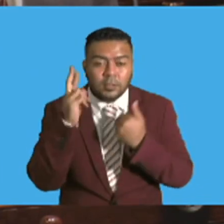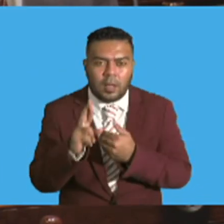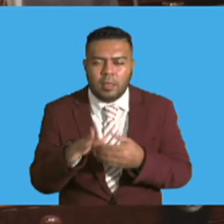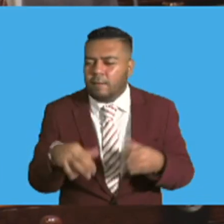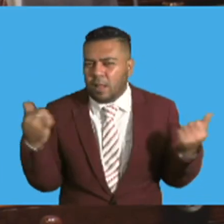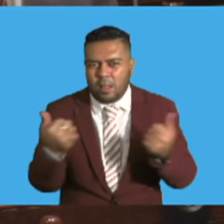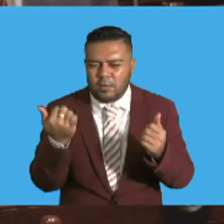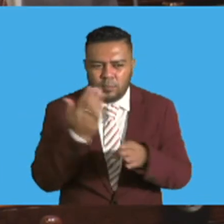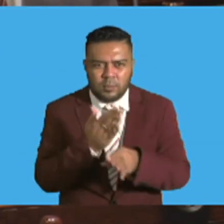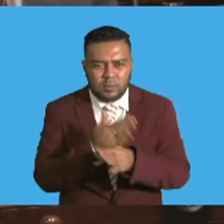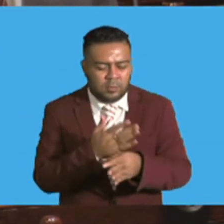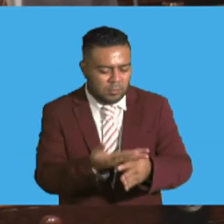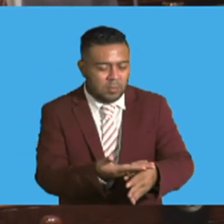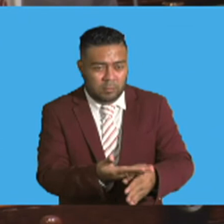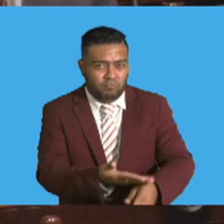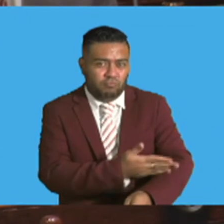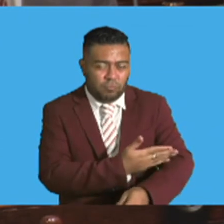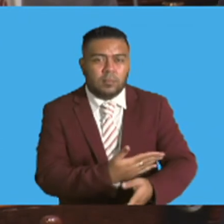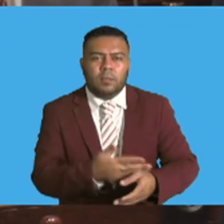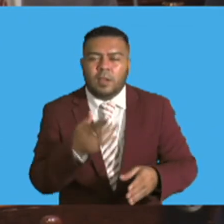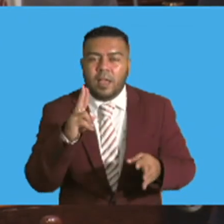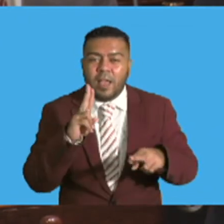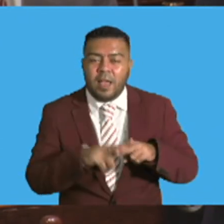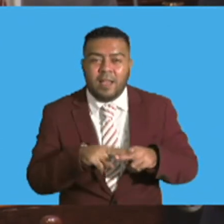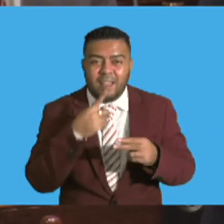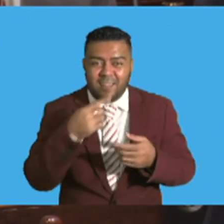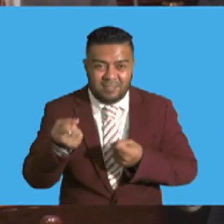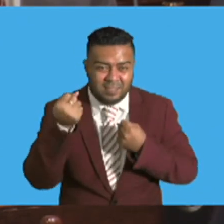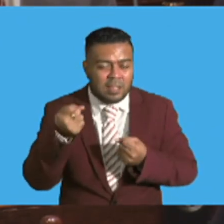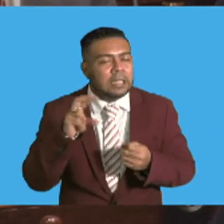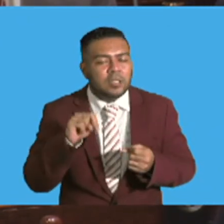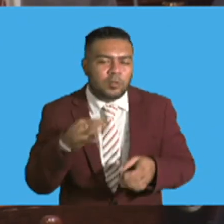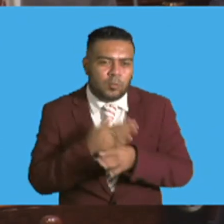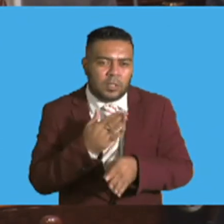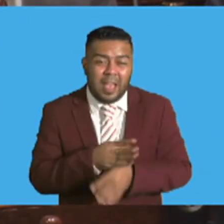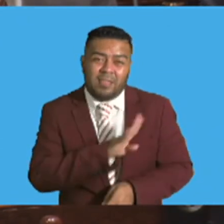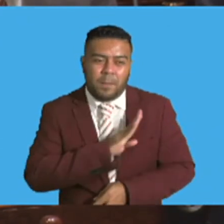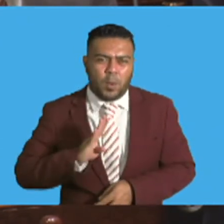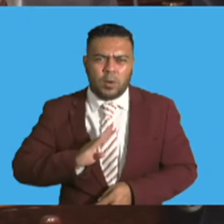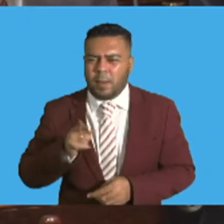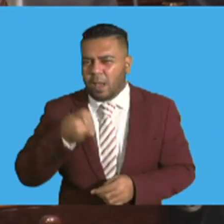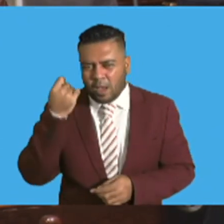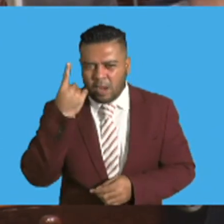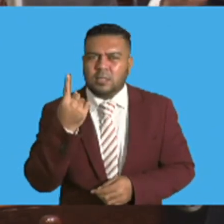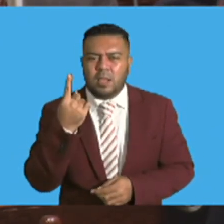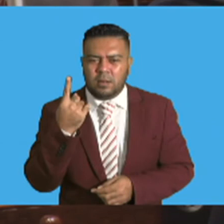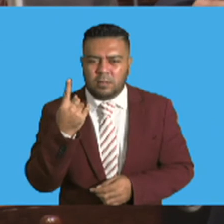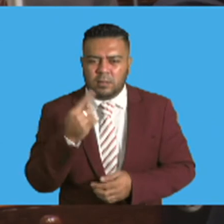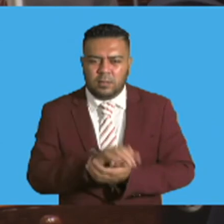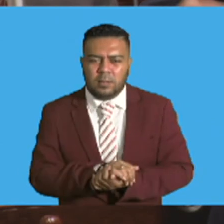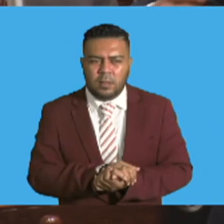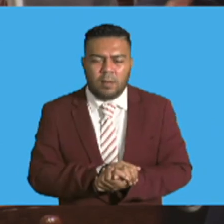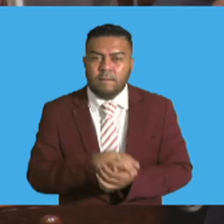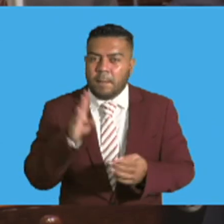be a lot more, we think, FRCS and the board. I cannot understand the logic that if a person